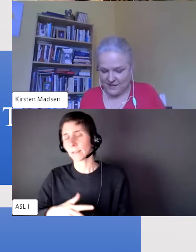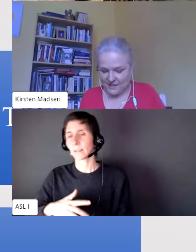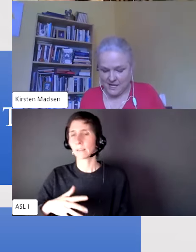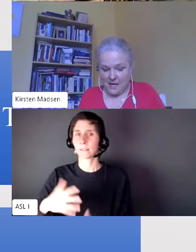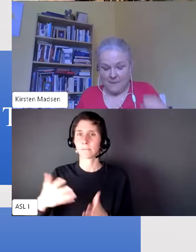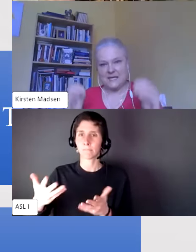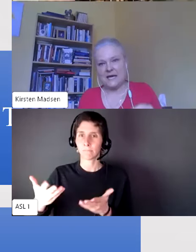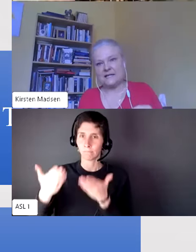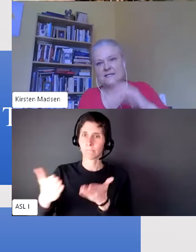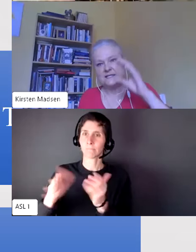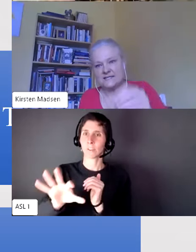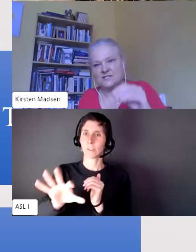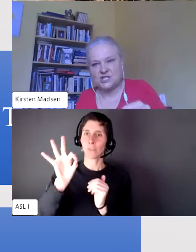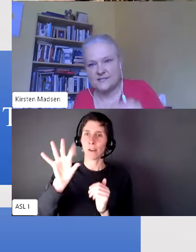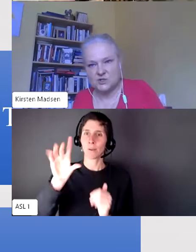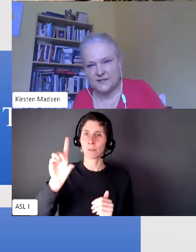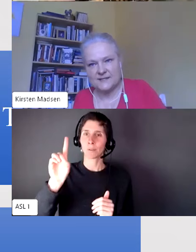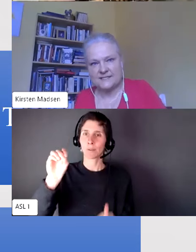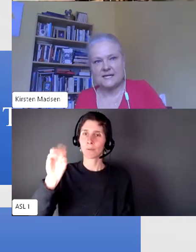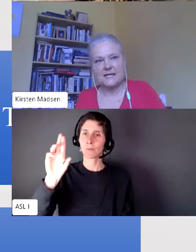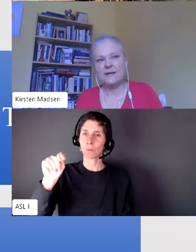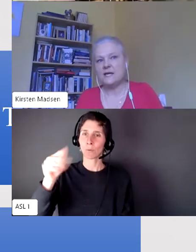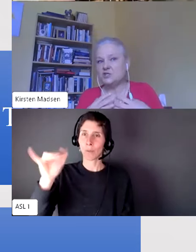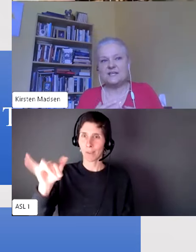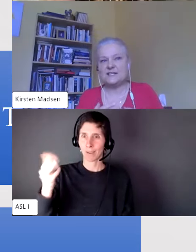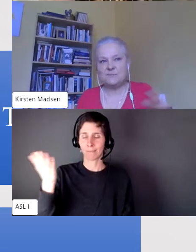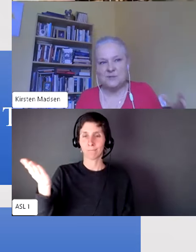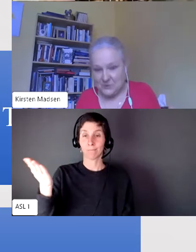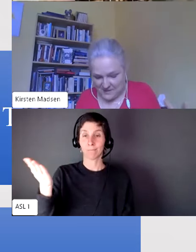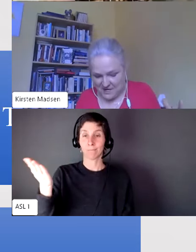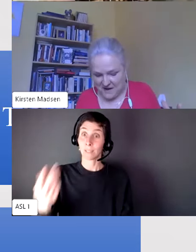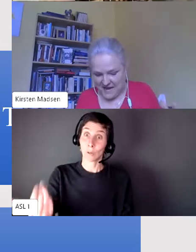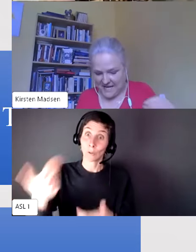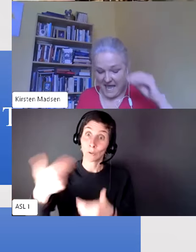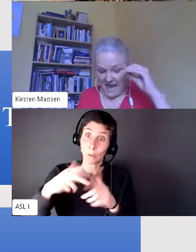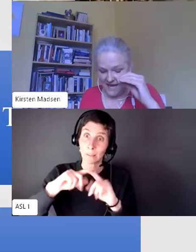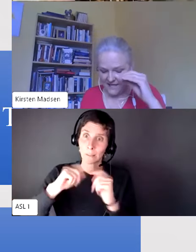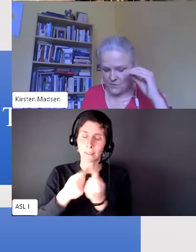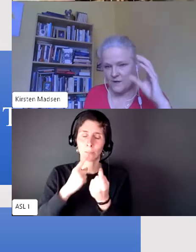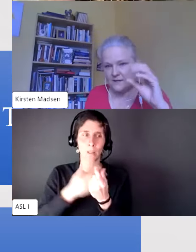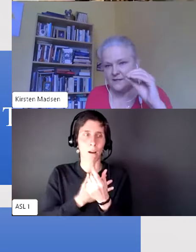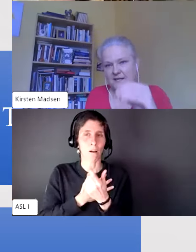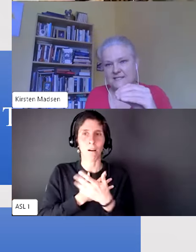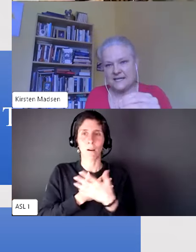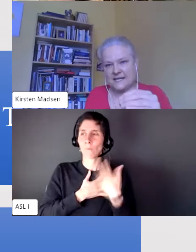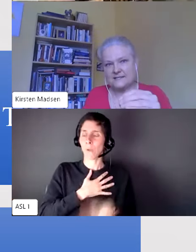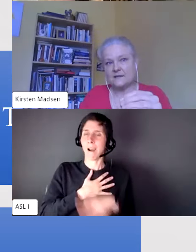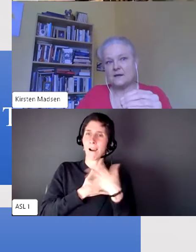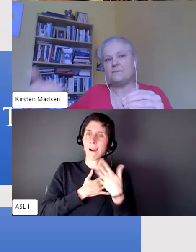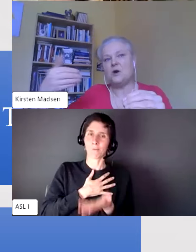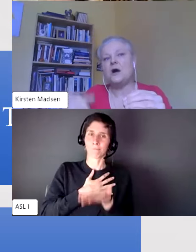Dorothy, because since she has joined this team, she has blown me away. And one of the things